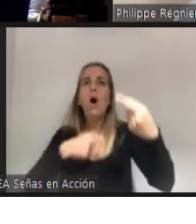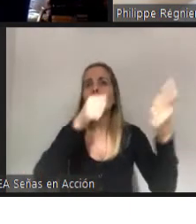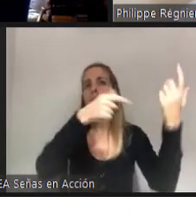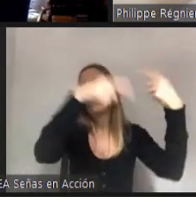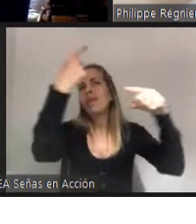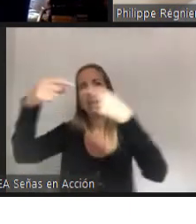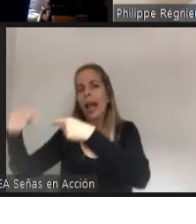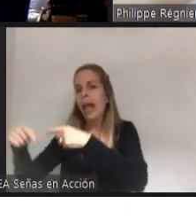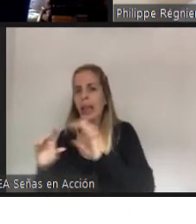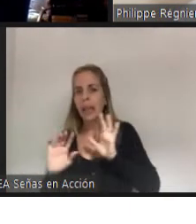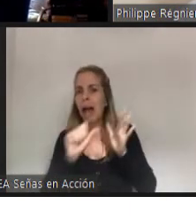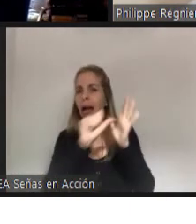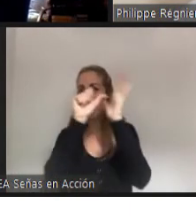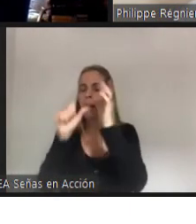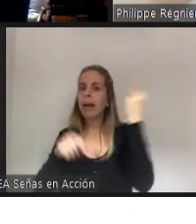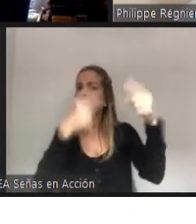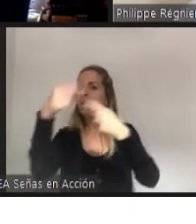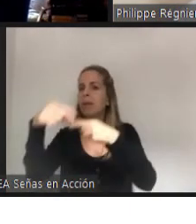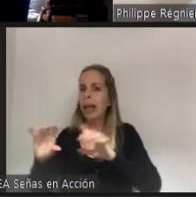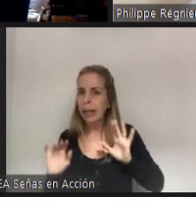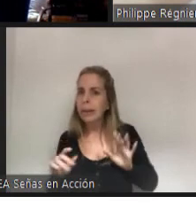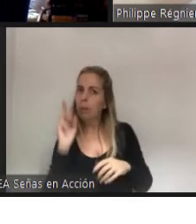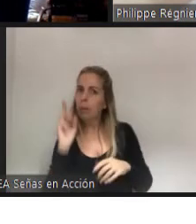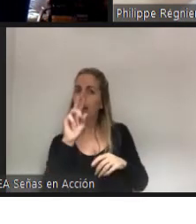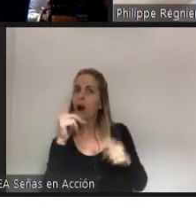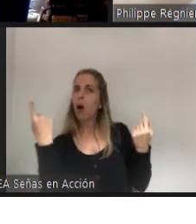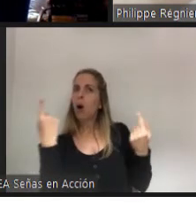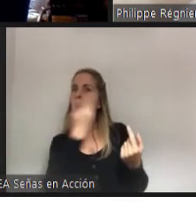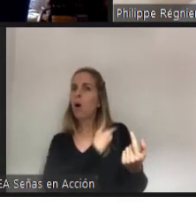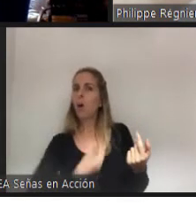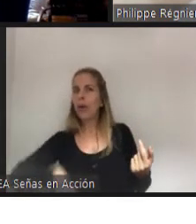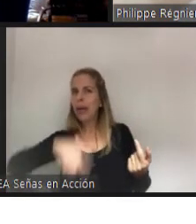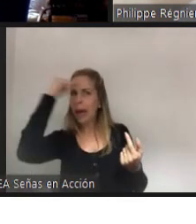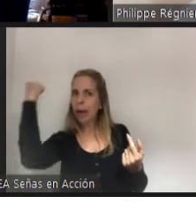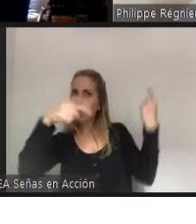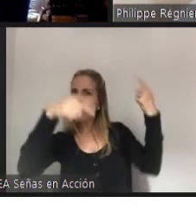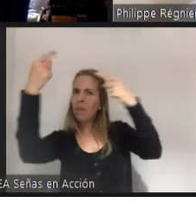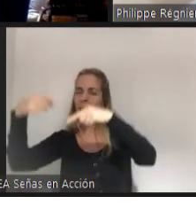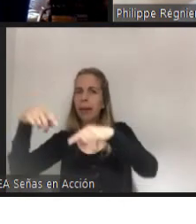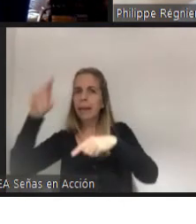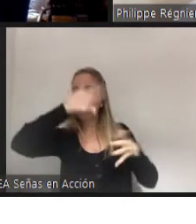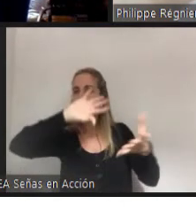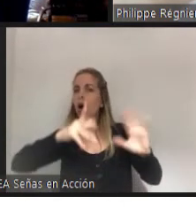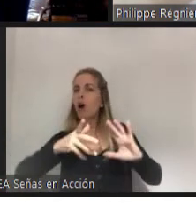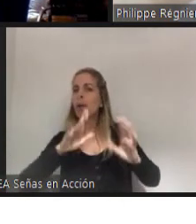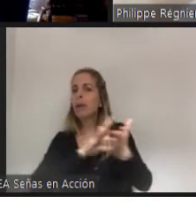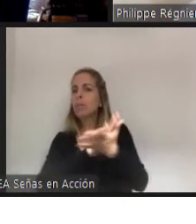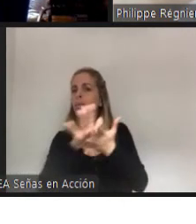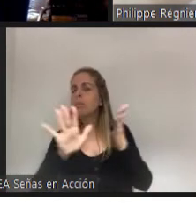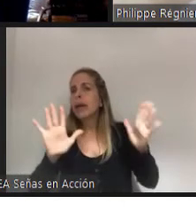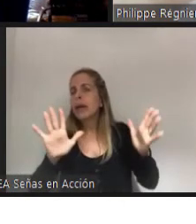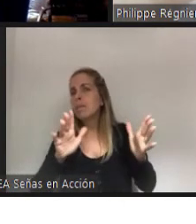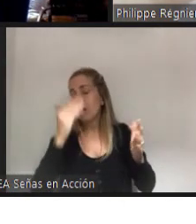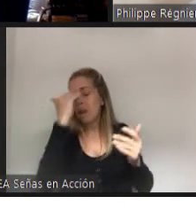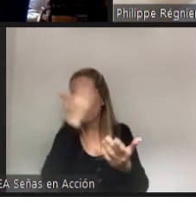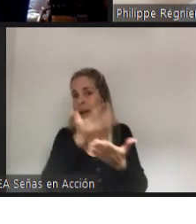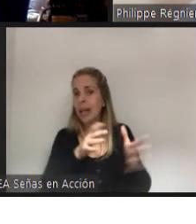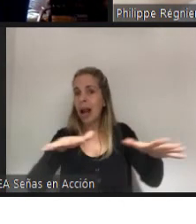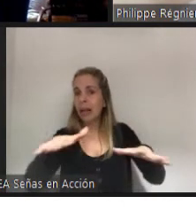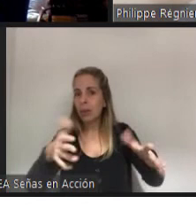an emergency quarantine. So I see different states that are positioned in different ways. And if you would